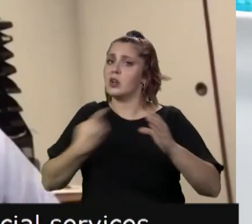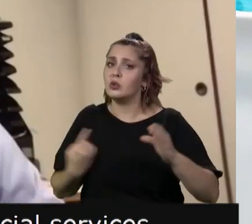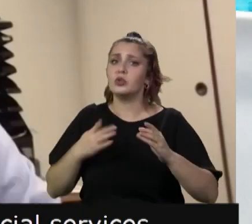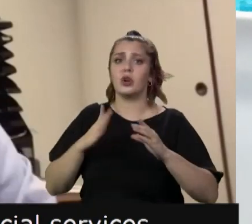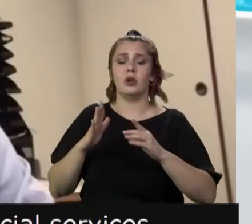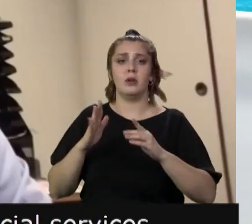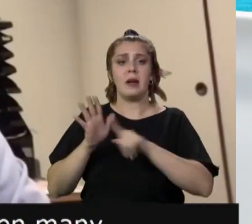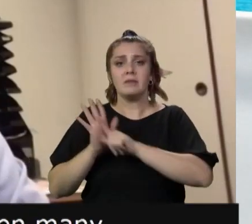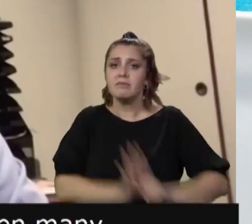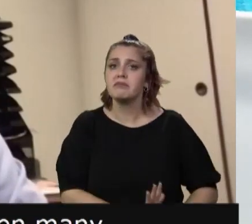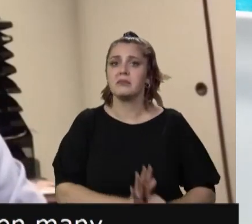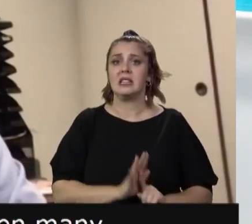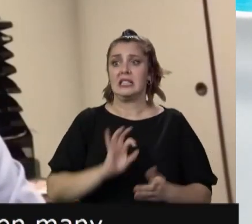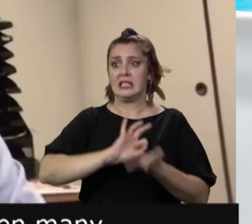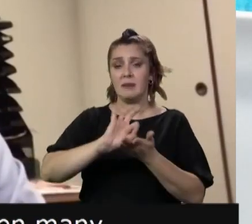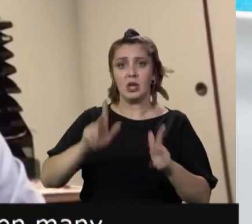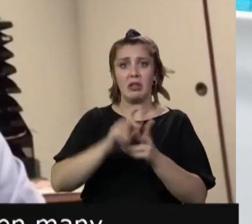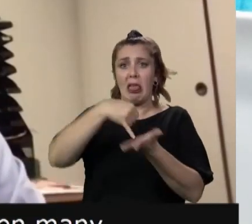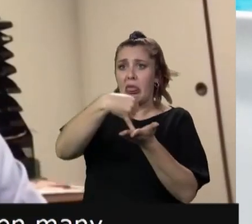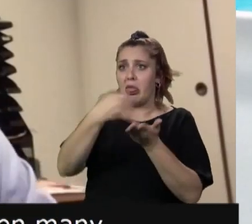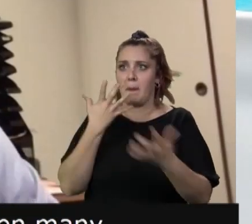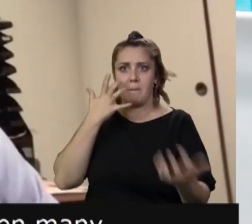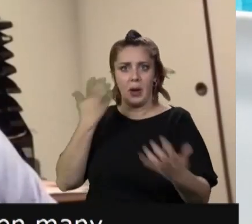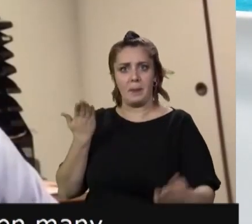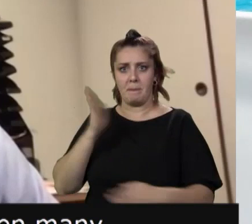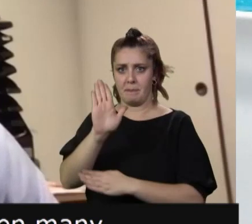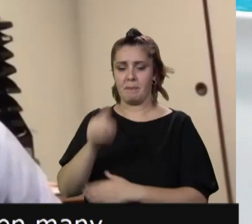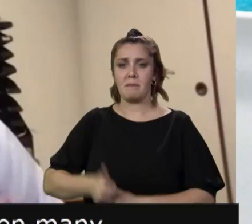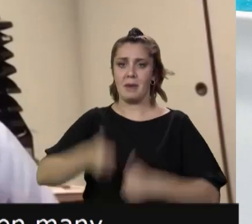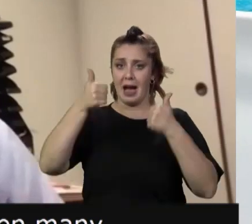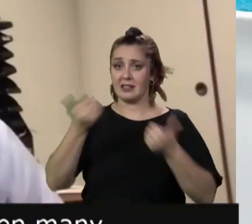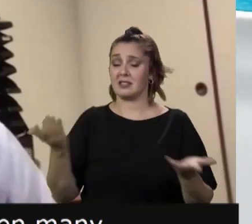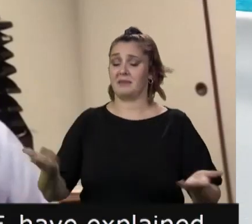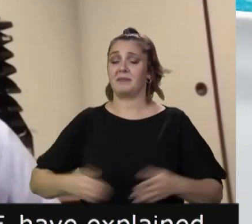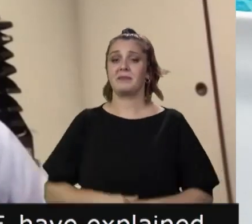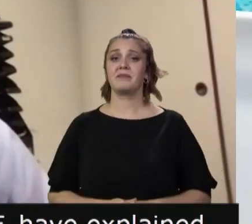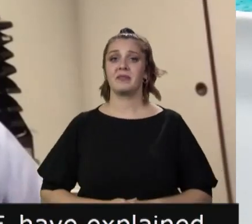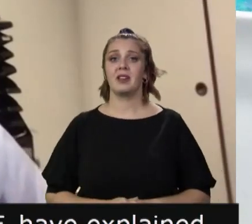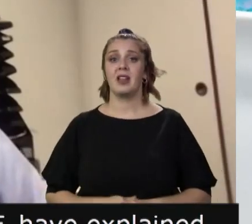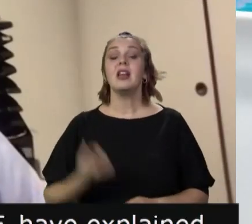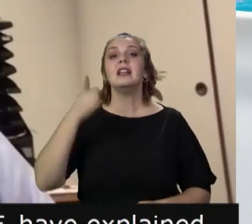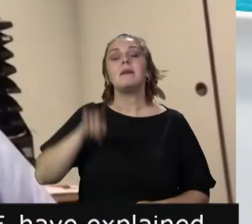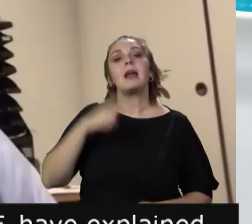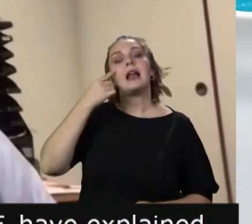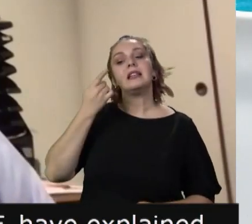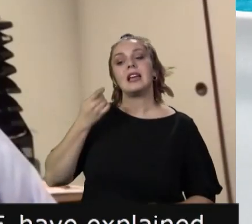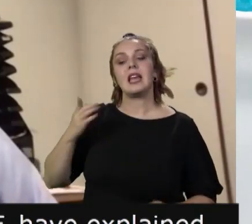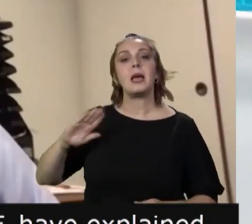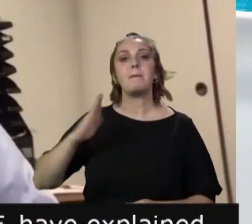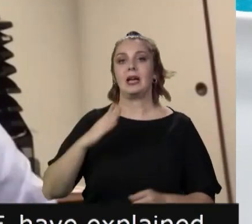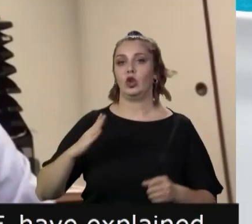as UNICEF have explained how there has been greater levels of social